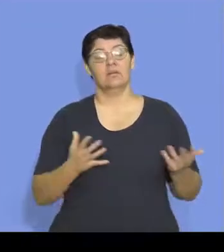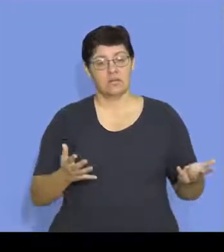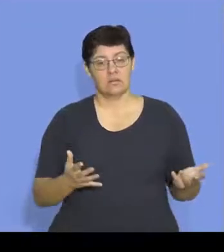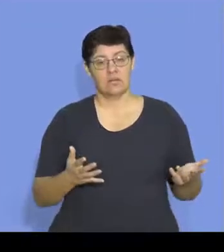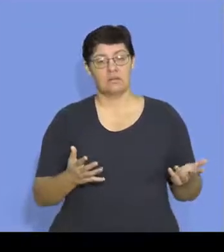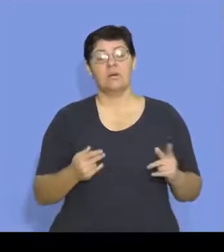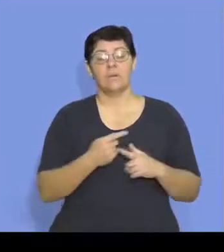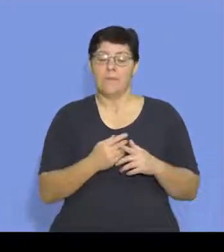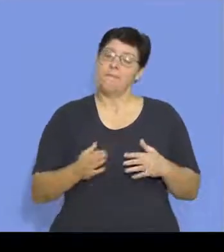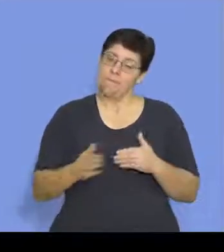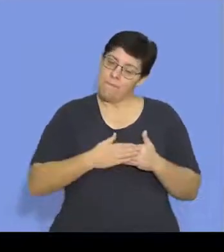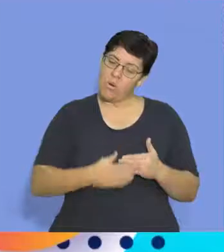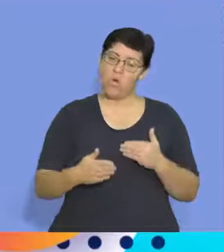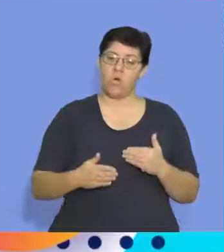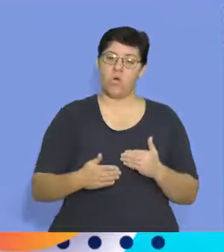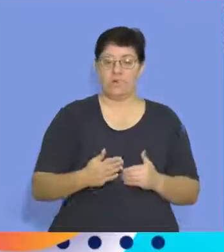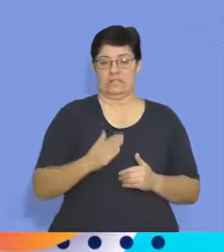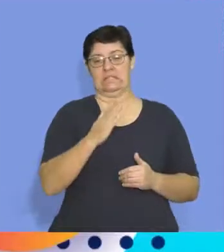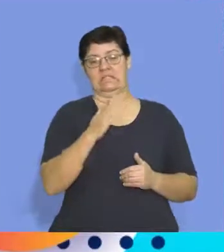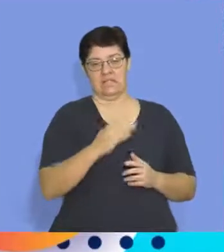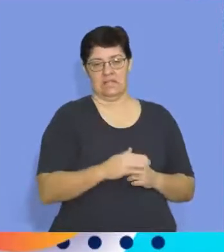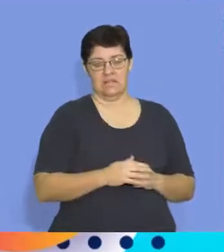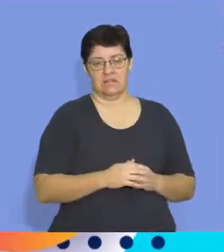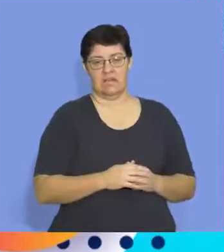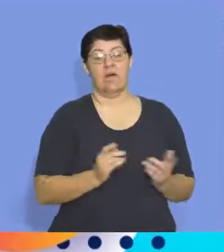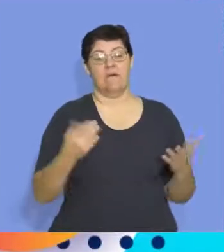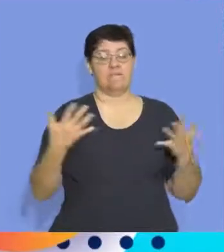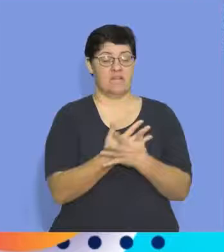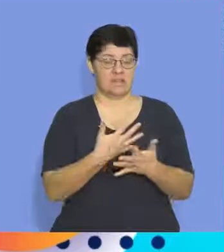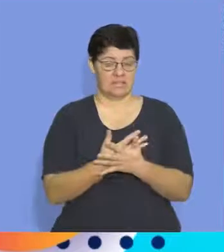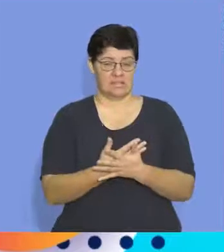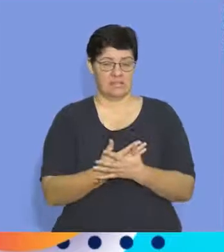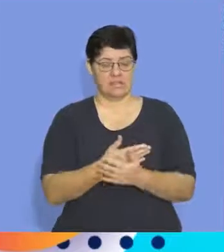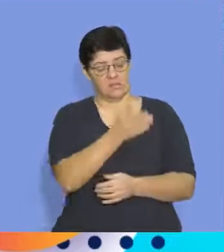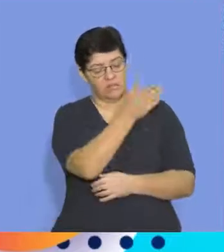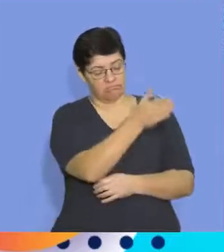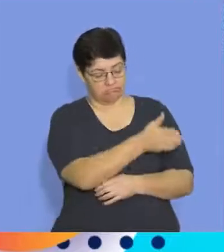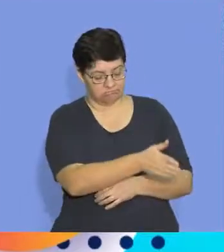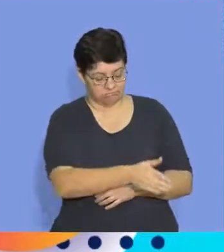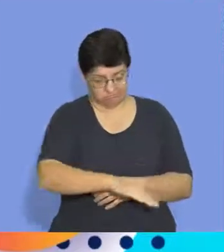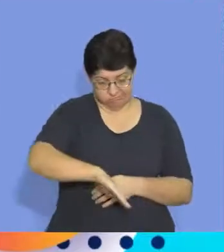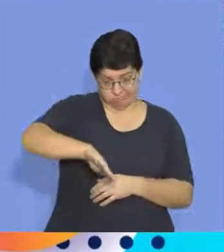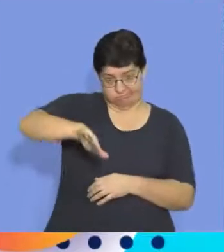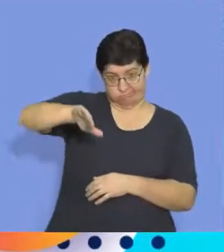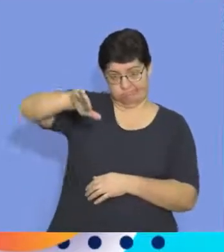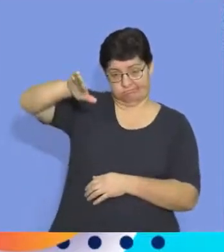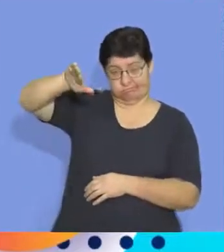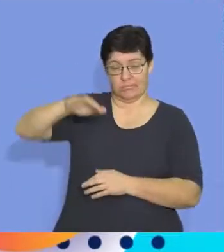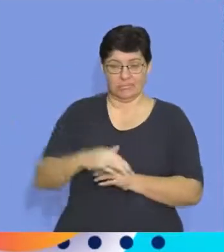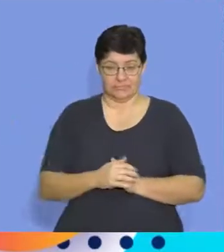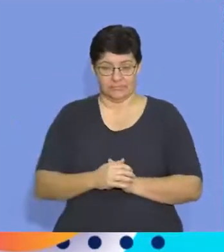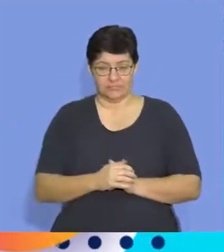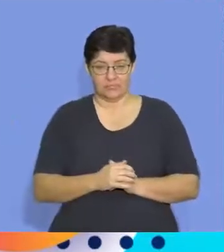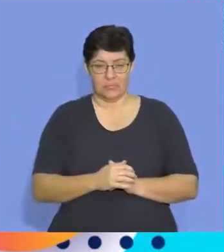gradient gets more and more steep as it gets faster, less and less steep as it gets slower. I'm